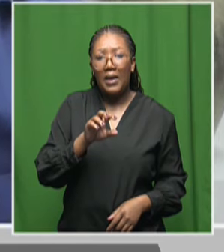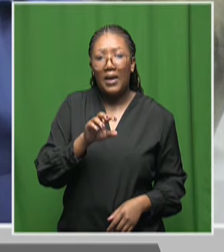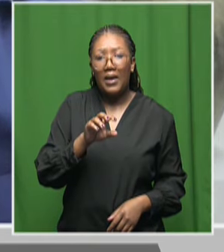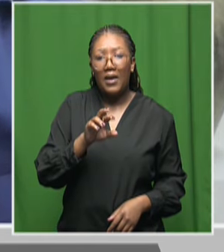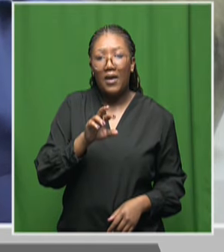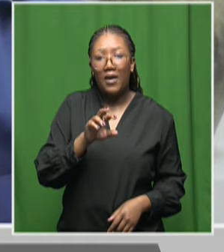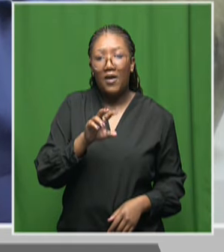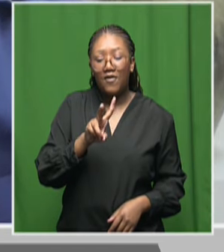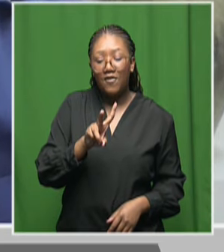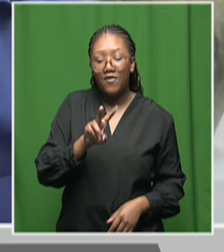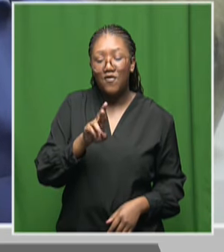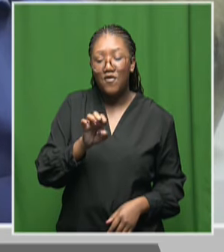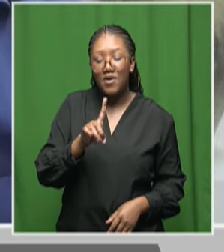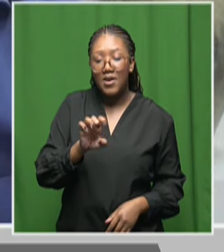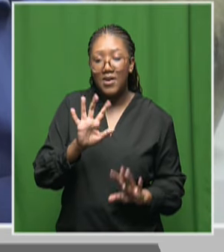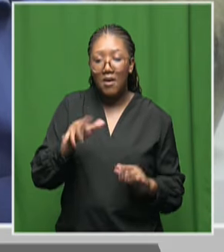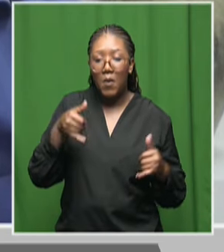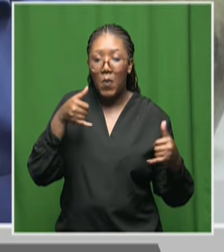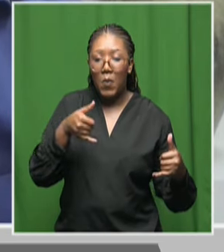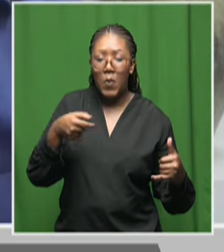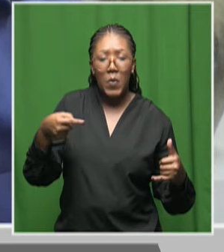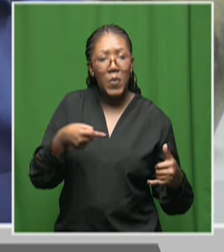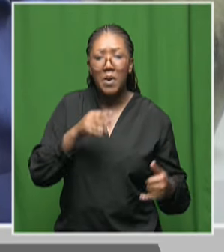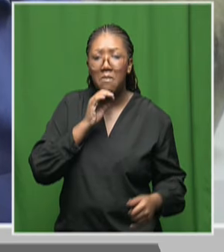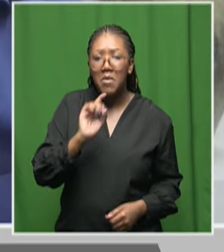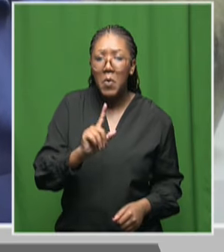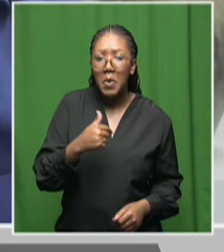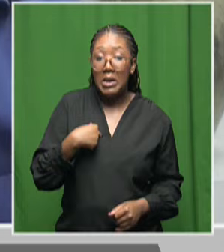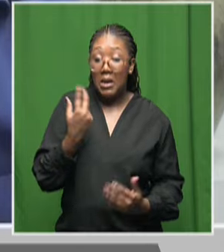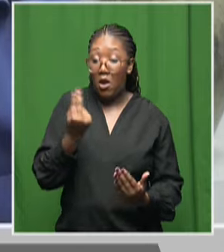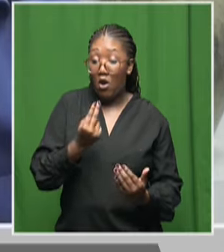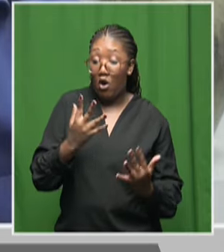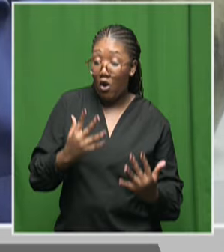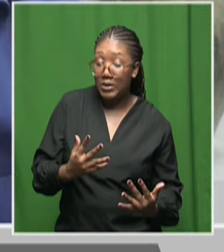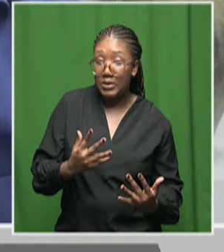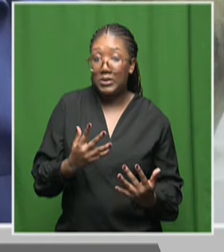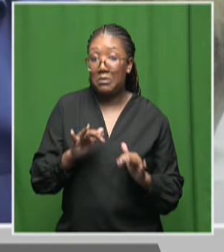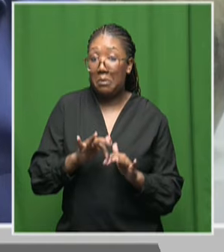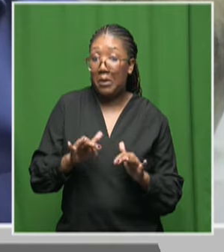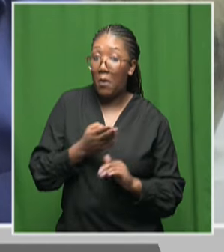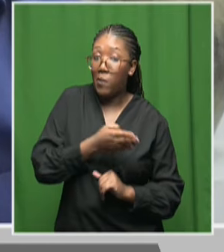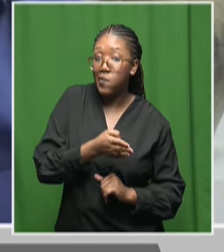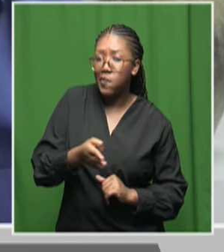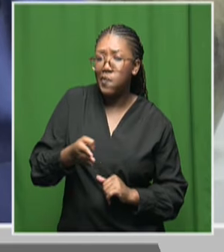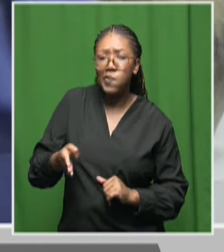more on the awards, who sat down for the portraits, the artists that were also showcased as well.